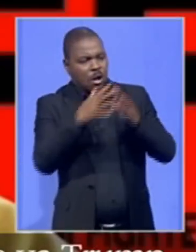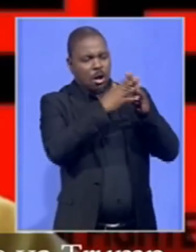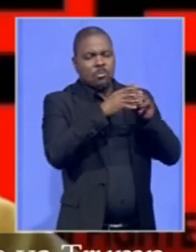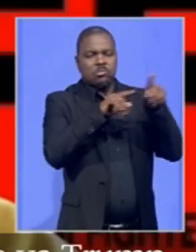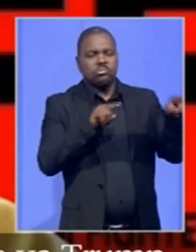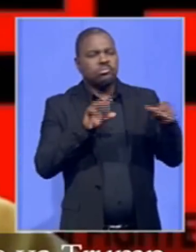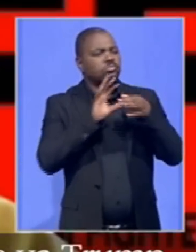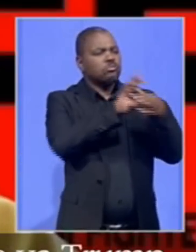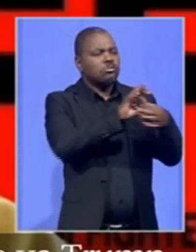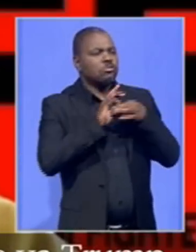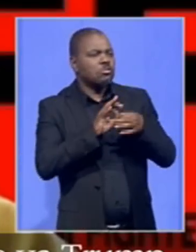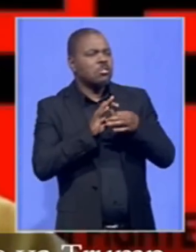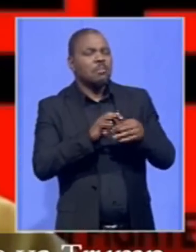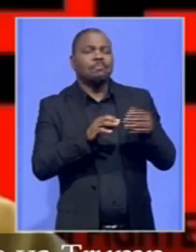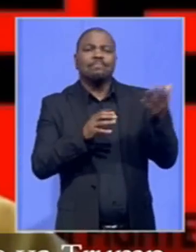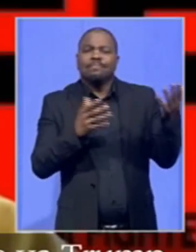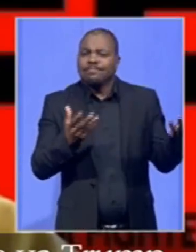is only